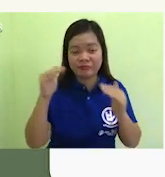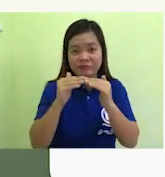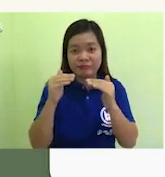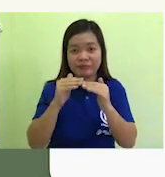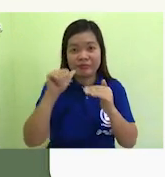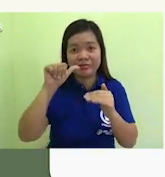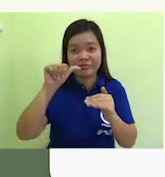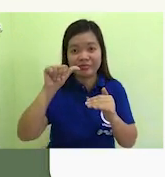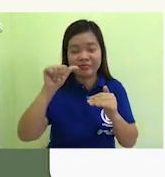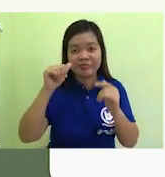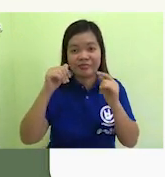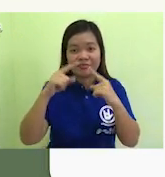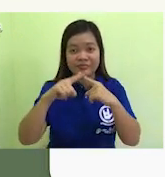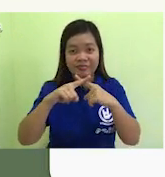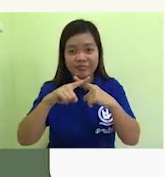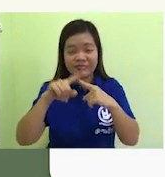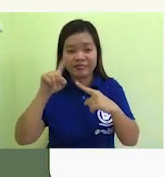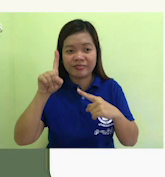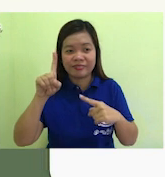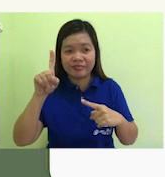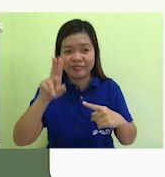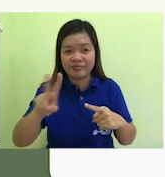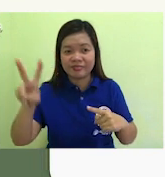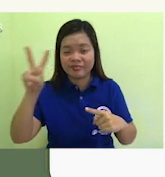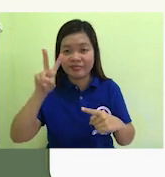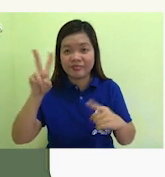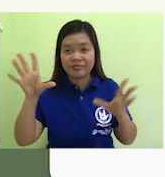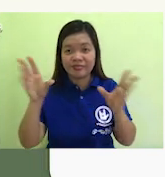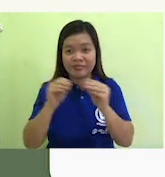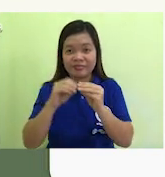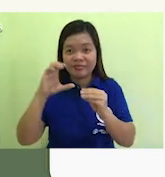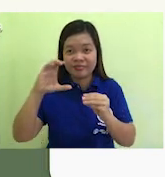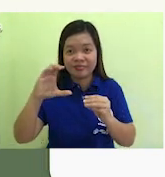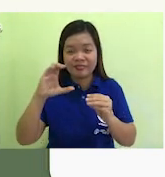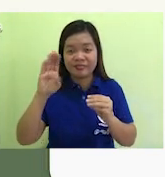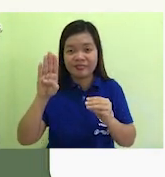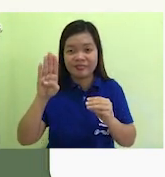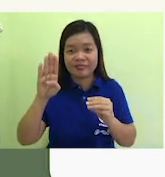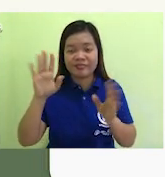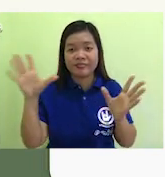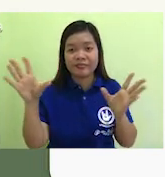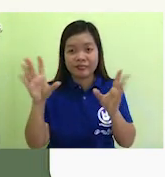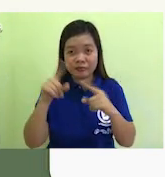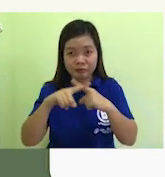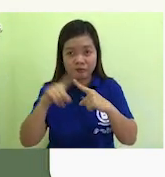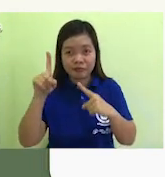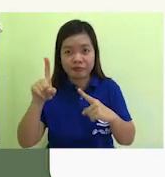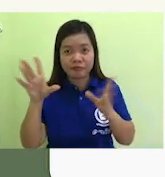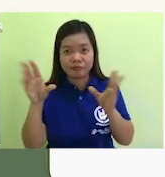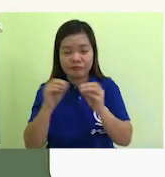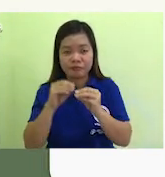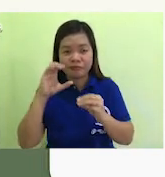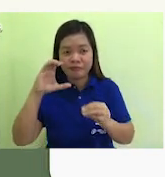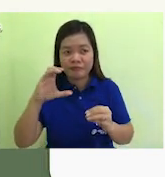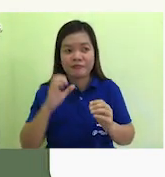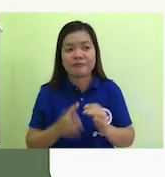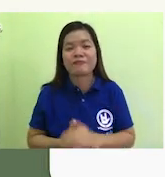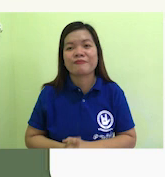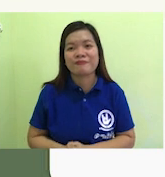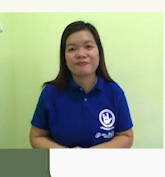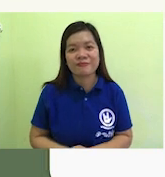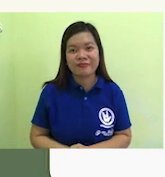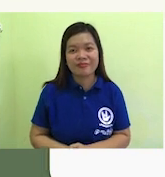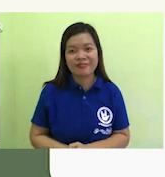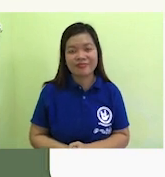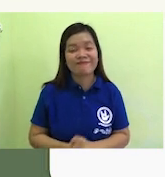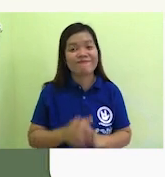6 equals a times 1 squared plus b times 1 plus